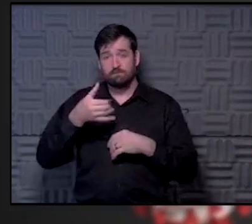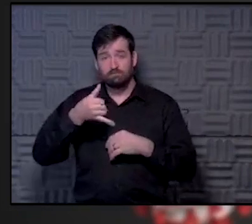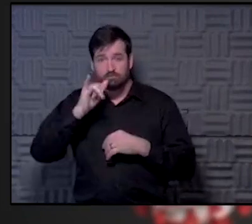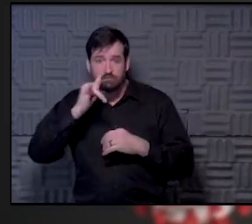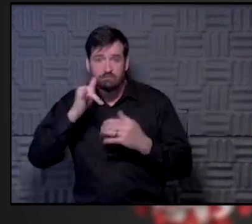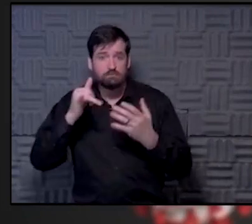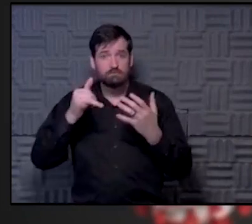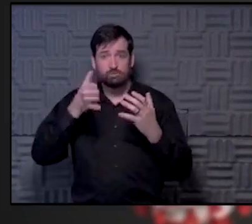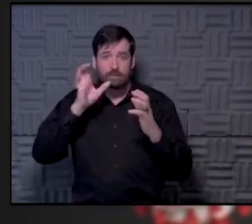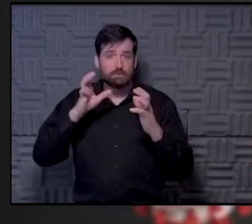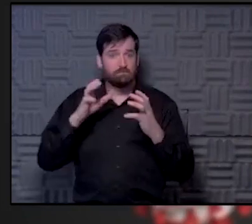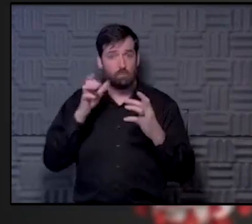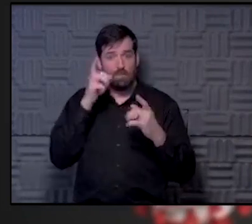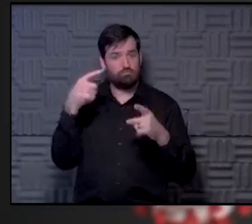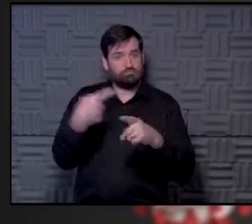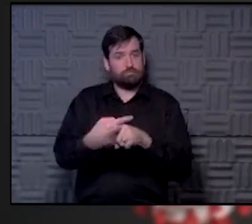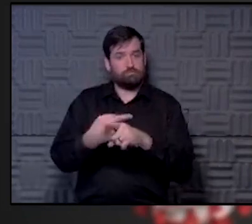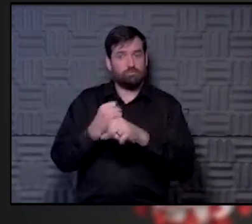immunity?